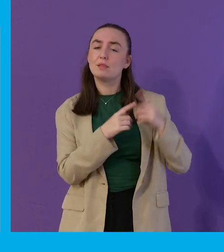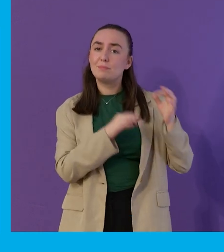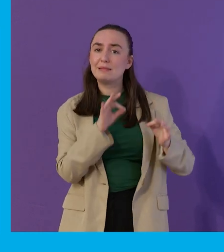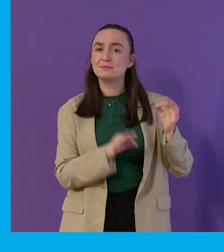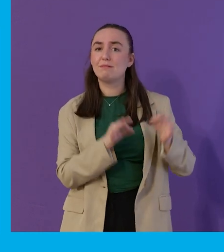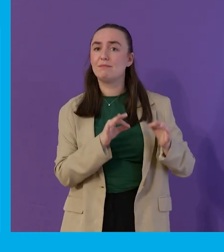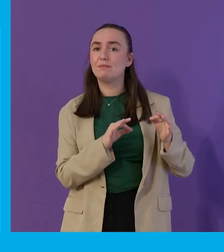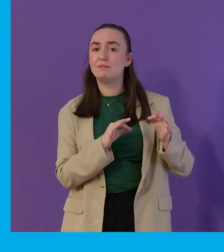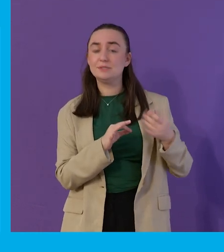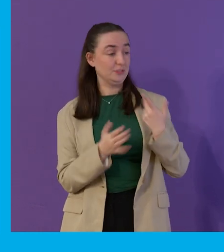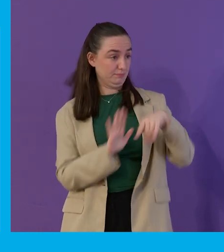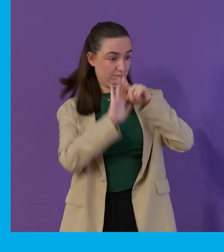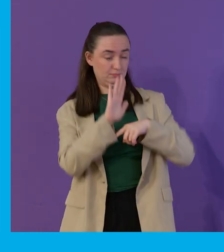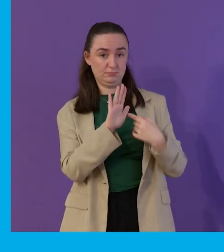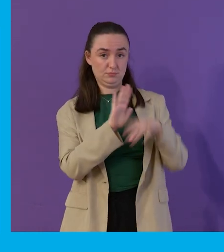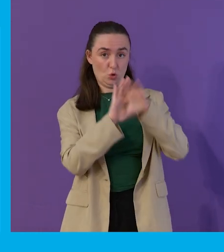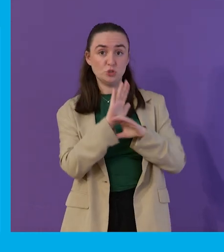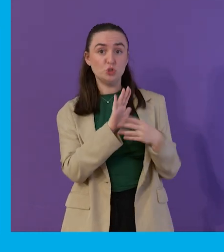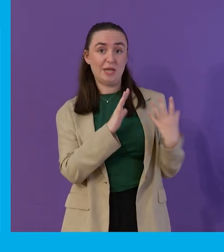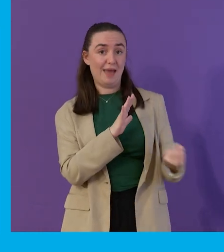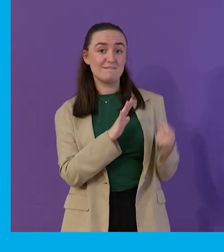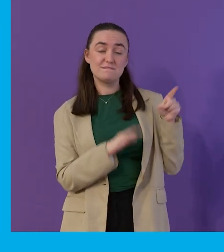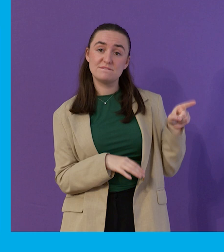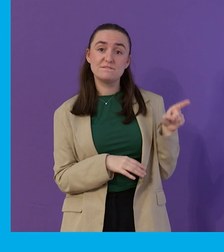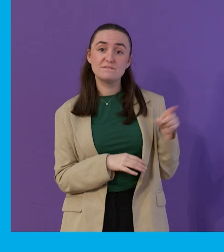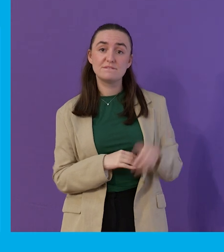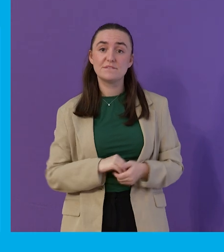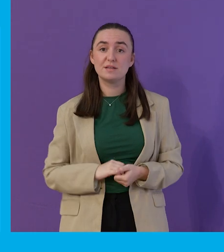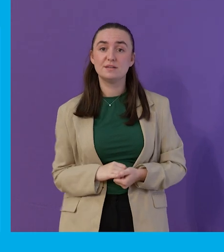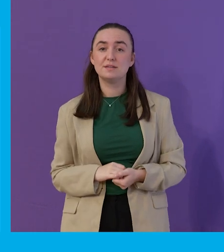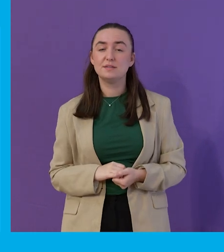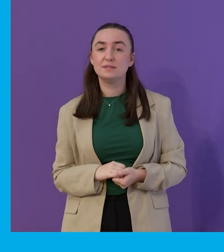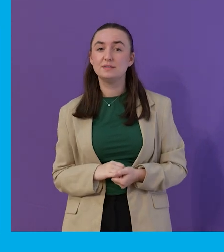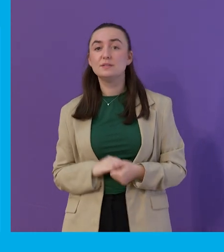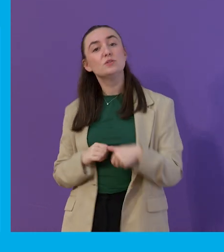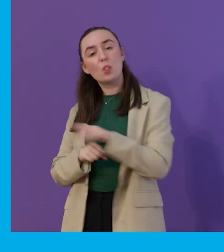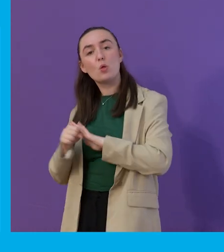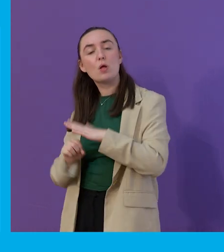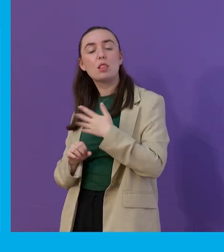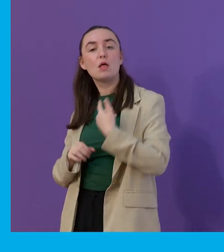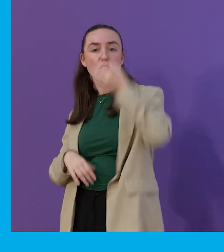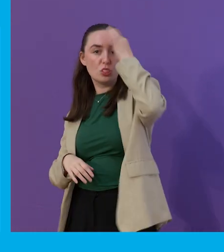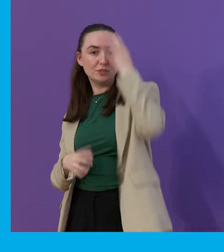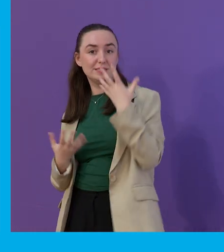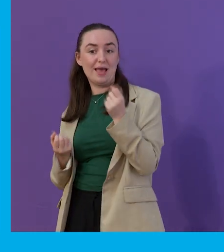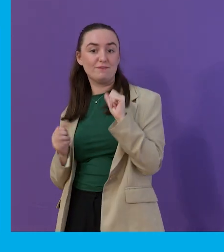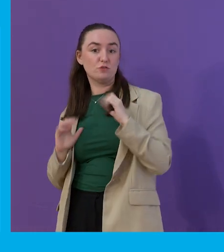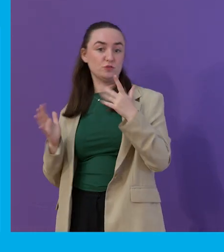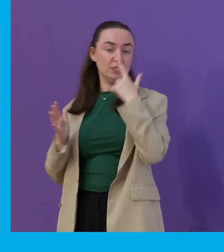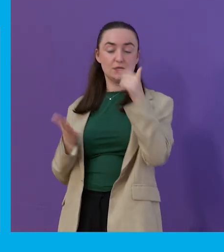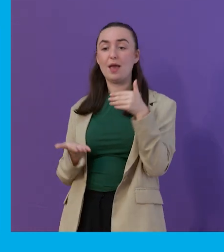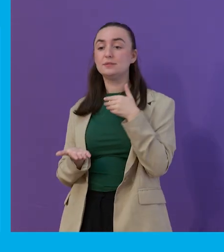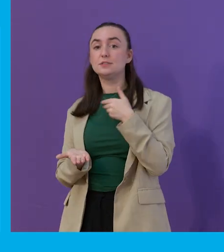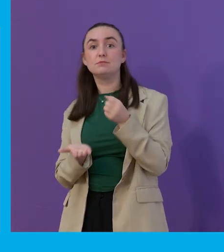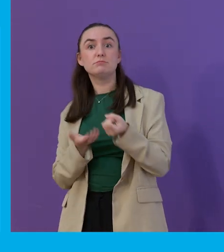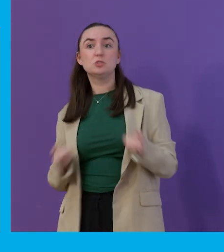out constitutionally, and there is what we call embedded autonomy, where local authorities have freedom in spending and raising